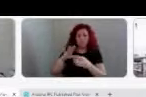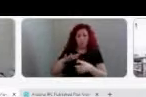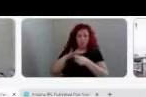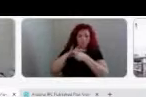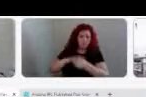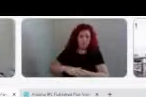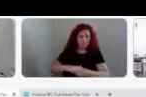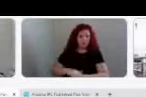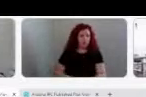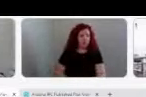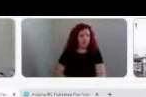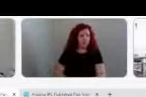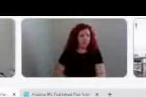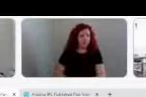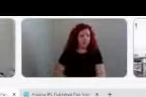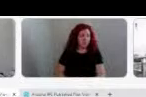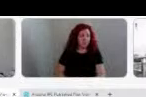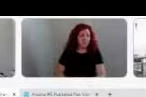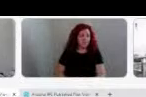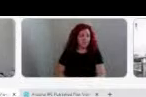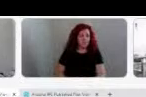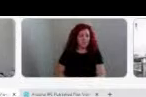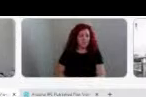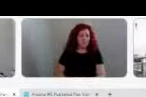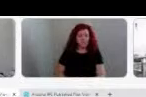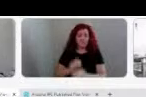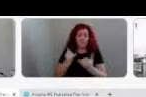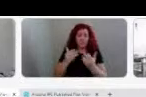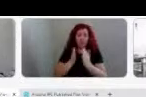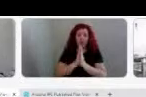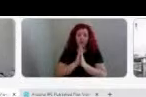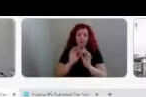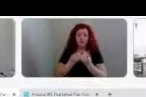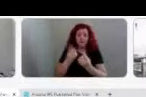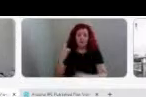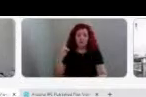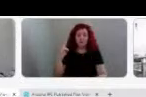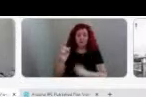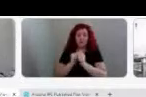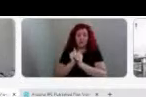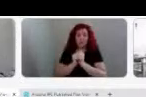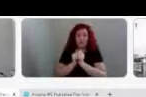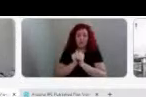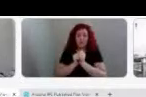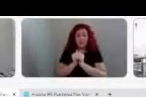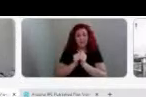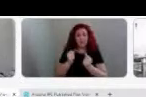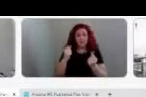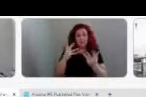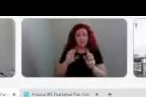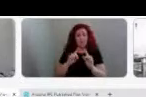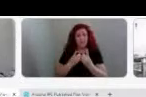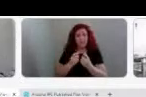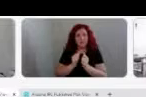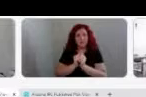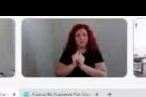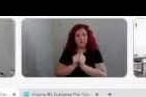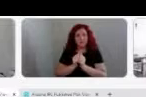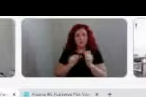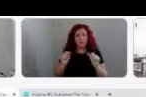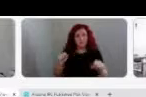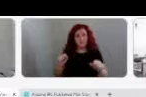so today i'm asking you to make district 17 competitive to make as many districts as competitive as